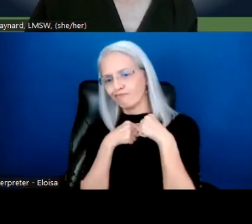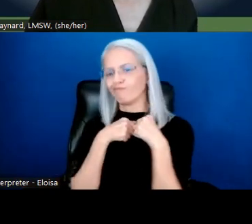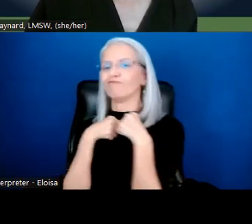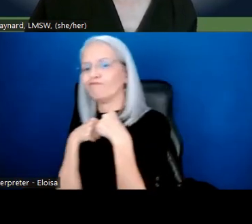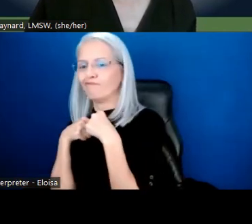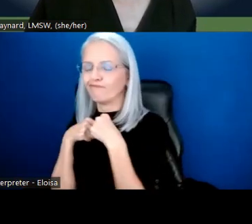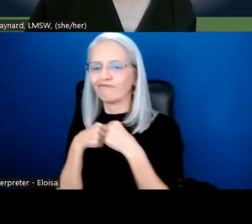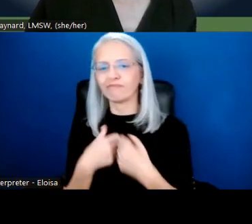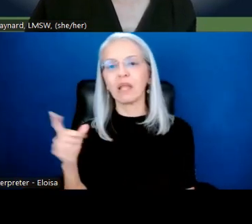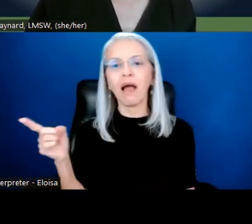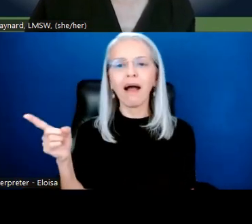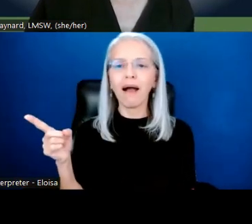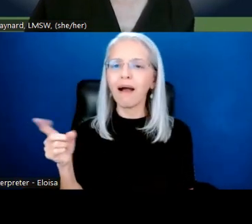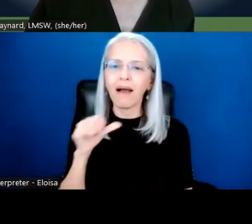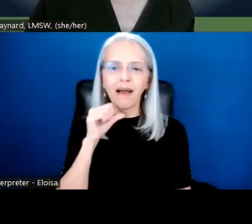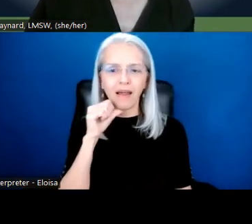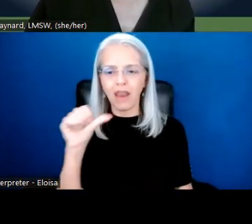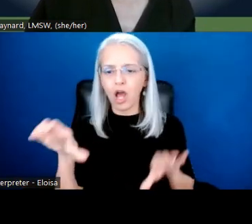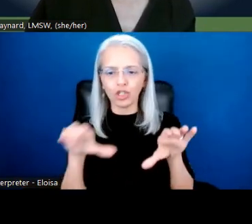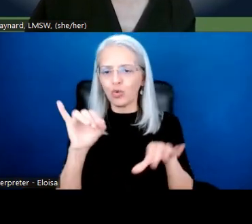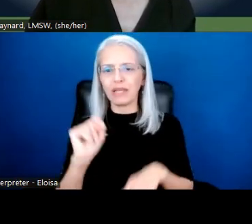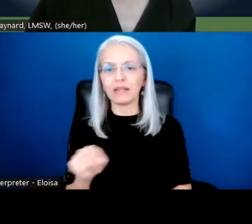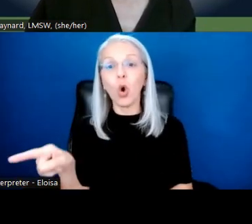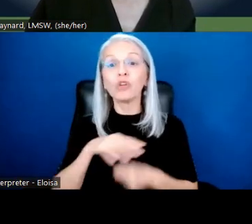it. Stressed. Stressful. Yeah.